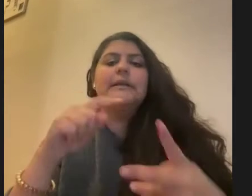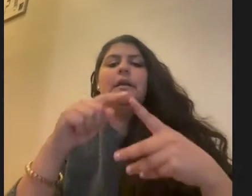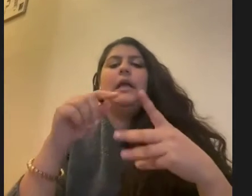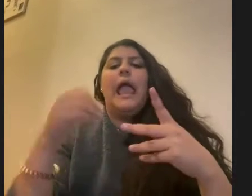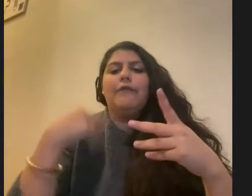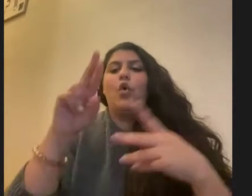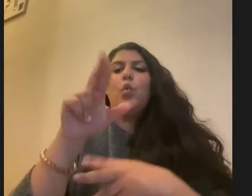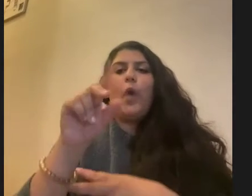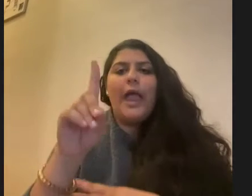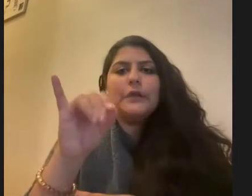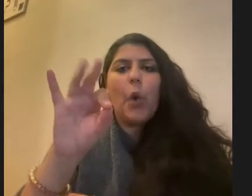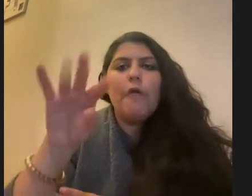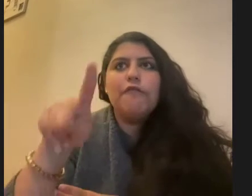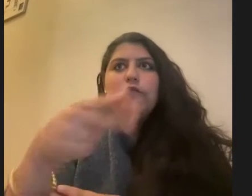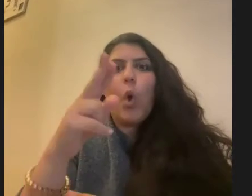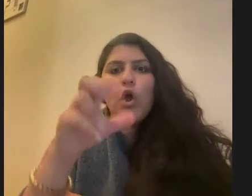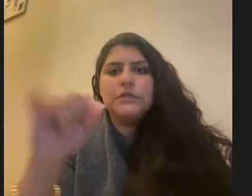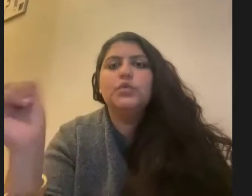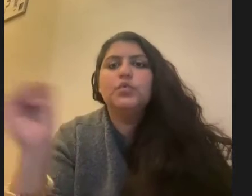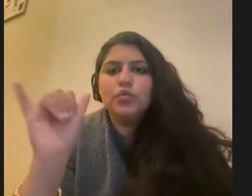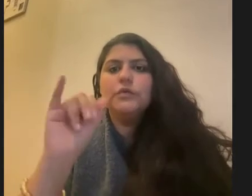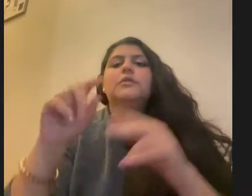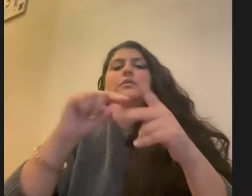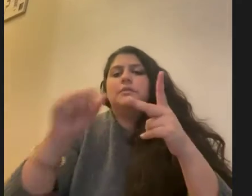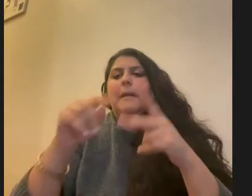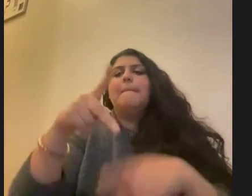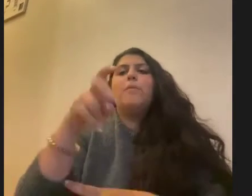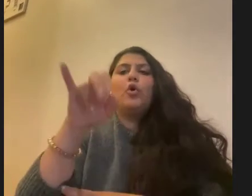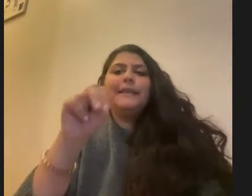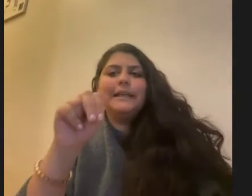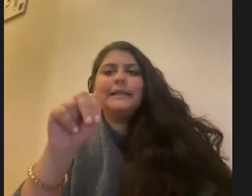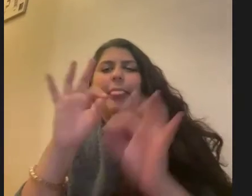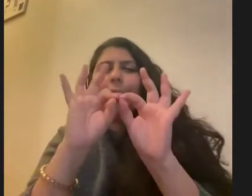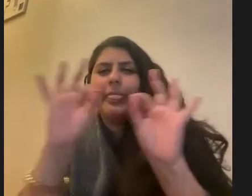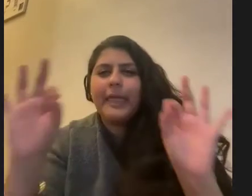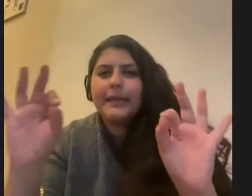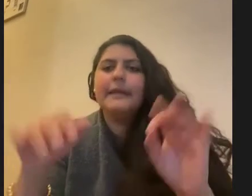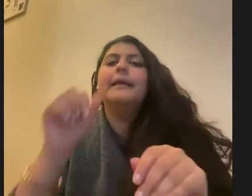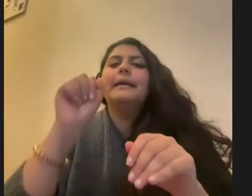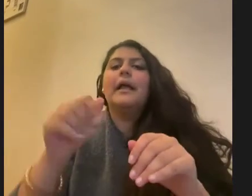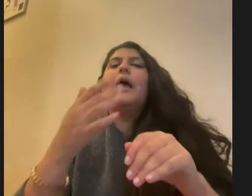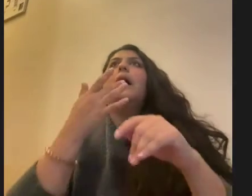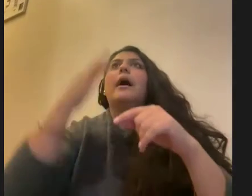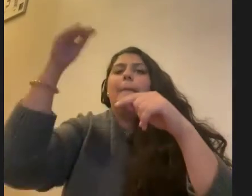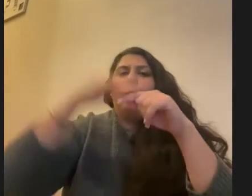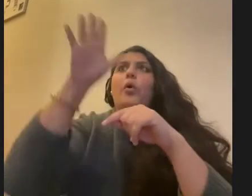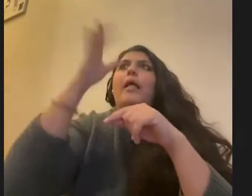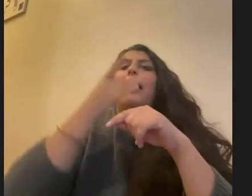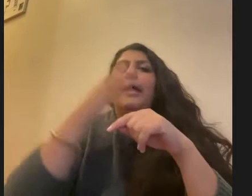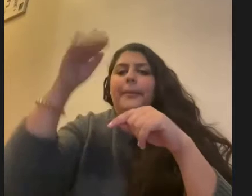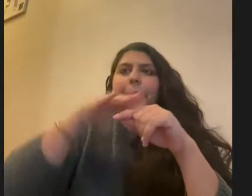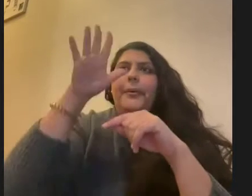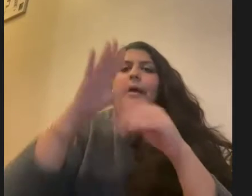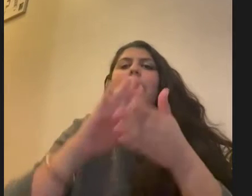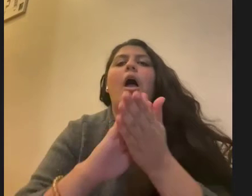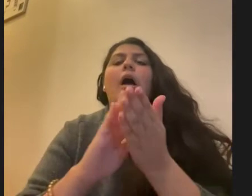like little thin sheets of protein that can reflect and give you like the blues and the purples. And